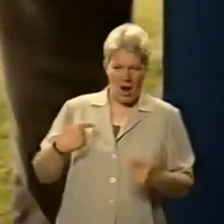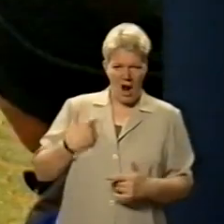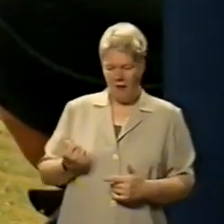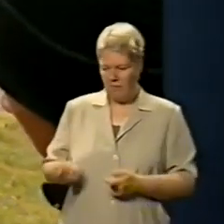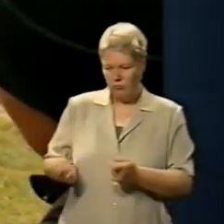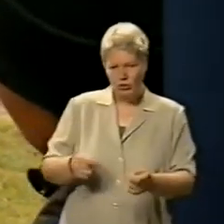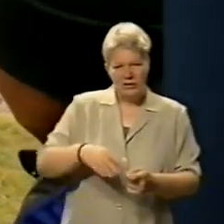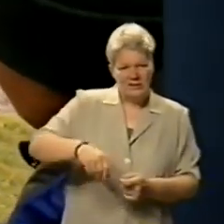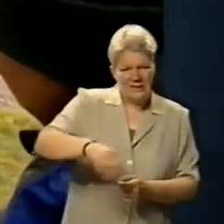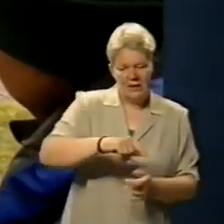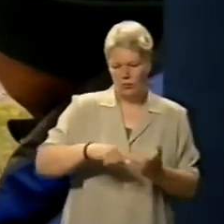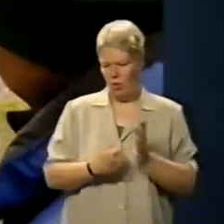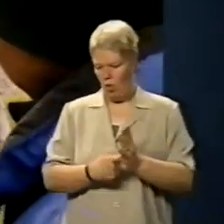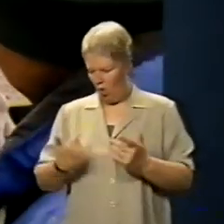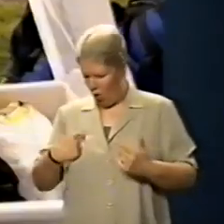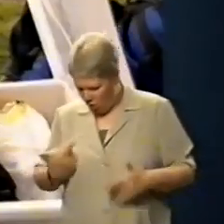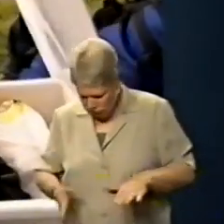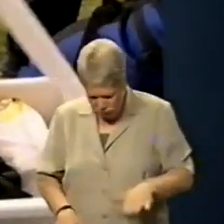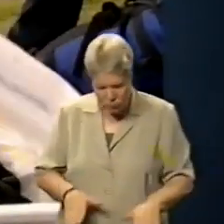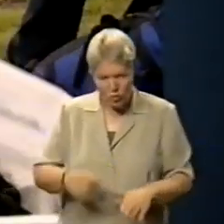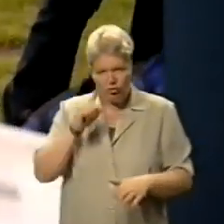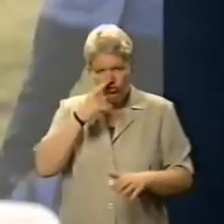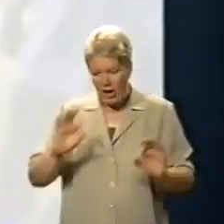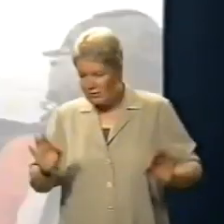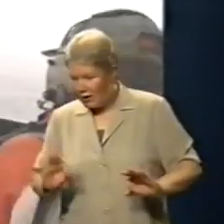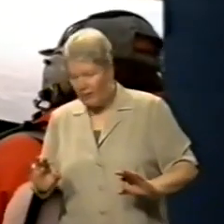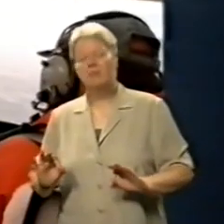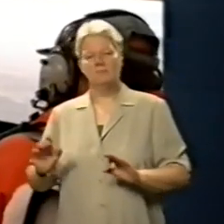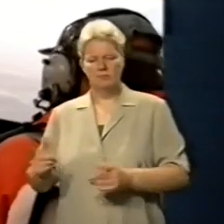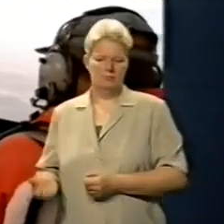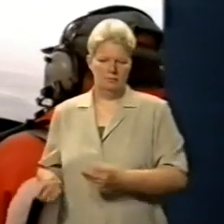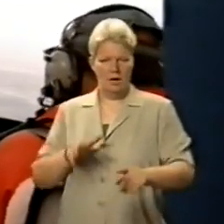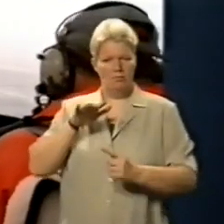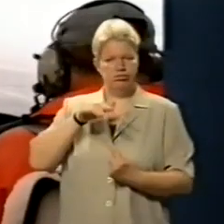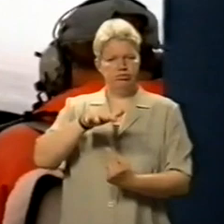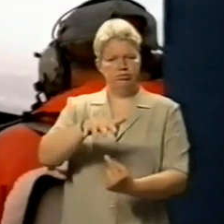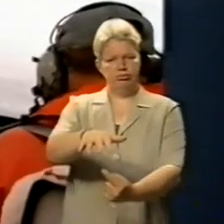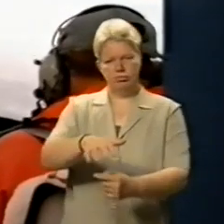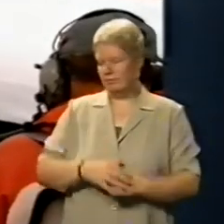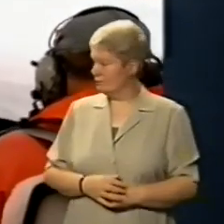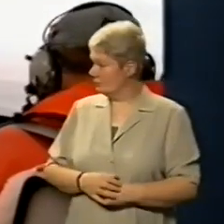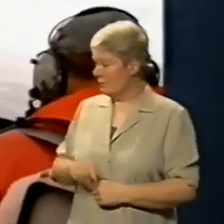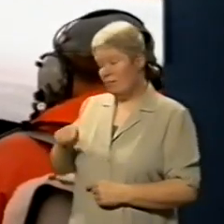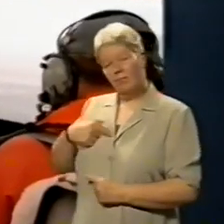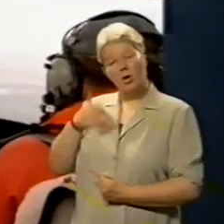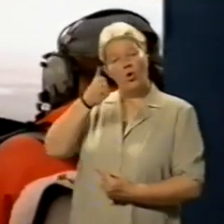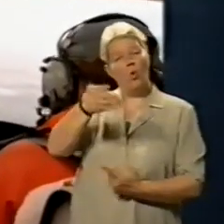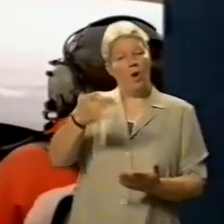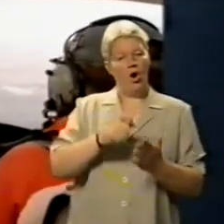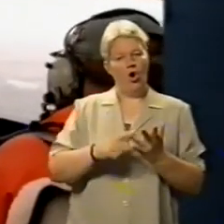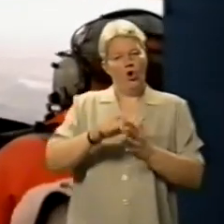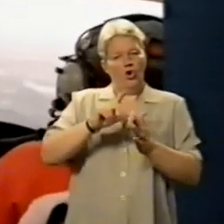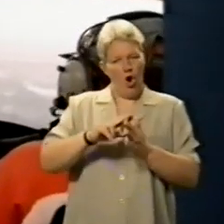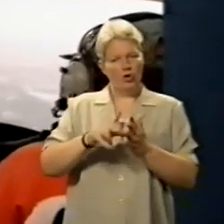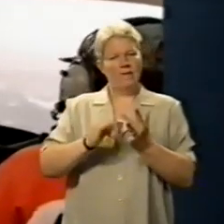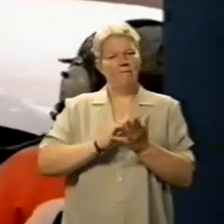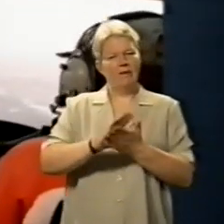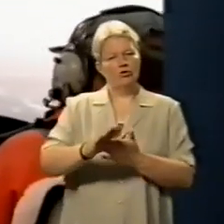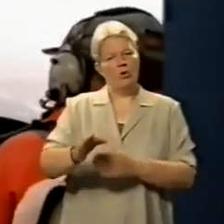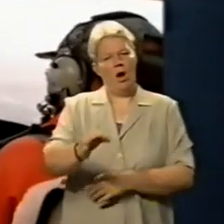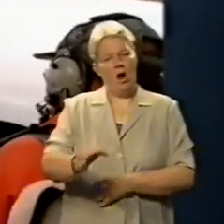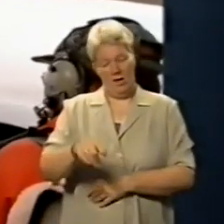seed and rats, and I'm set for the sub-Antarctic wilderness. I'm heading for Codfish Island. It's the home of the kakapo